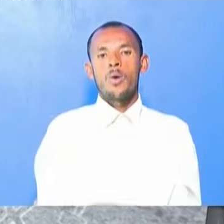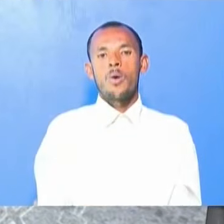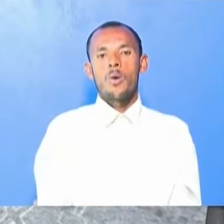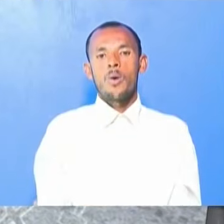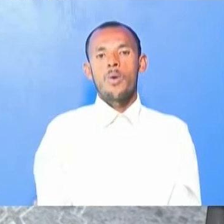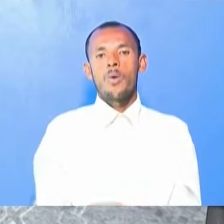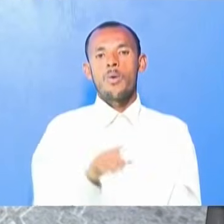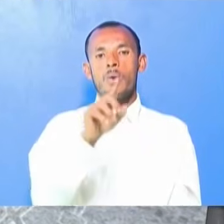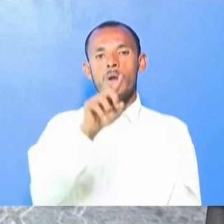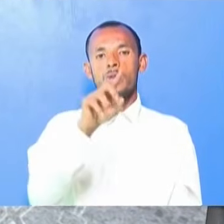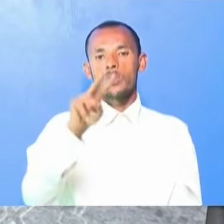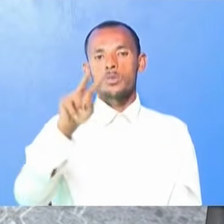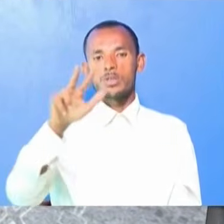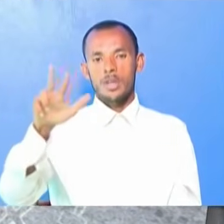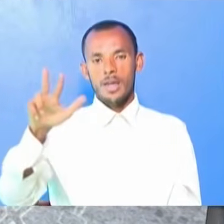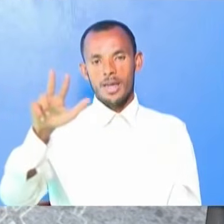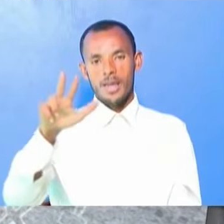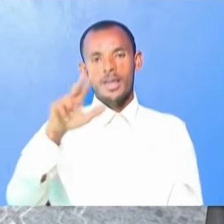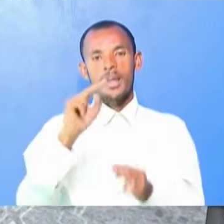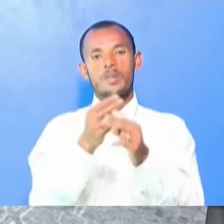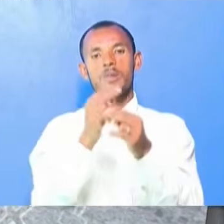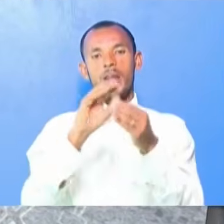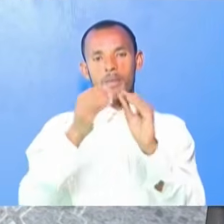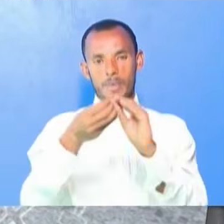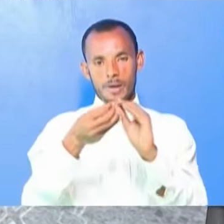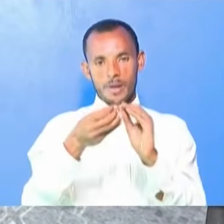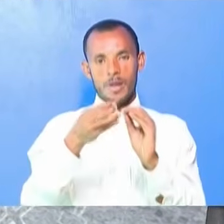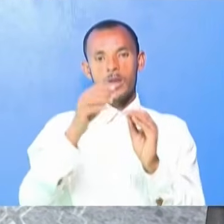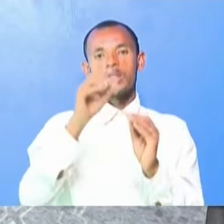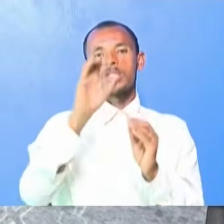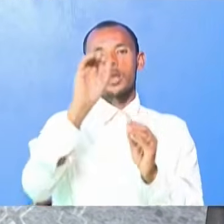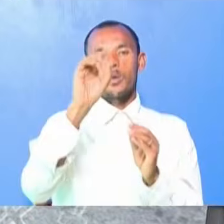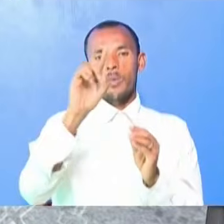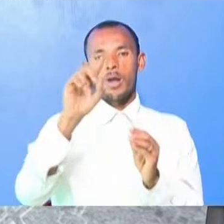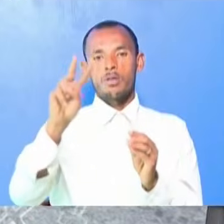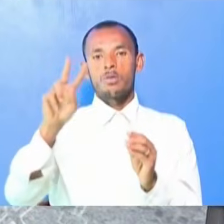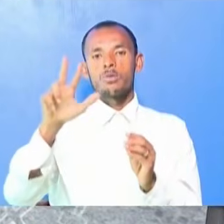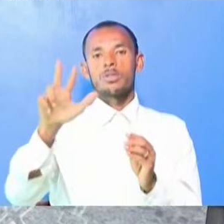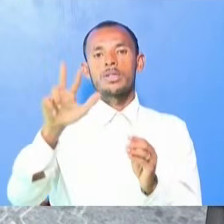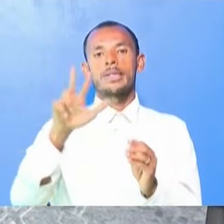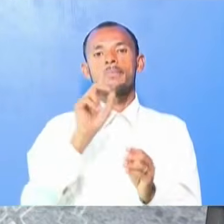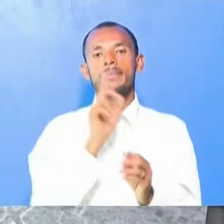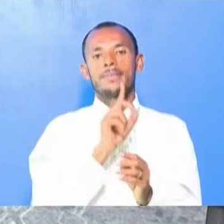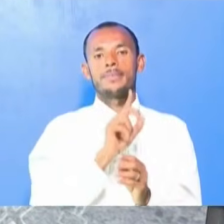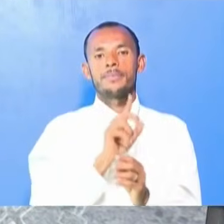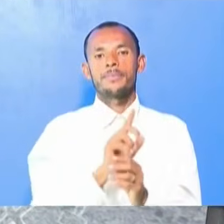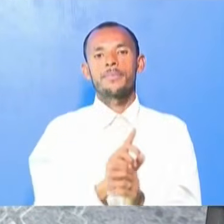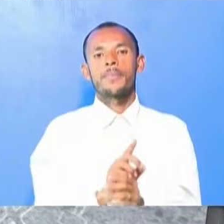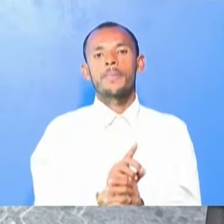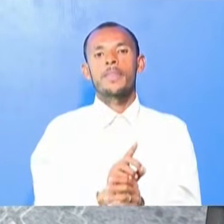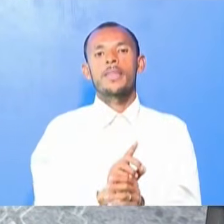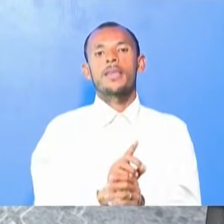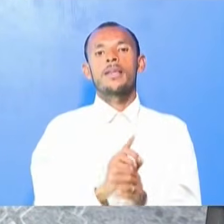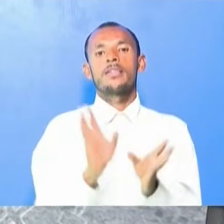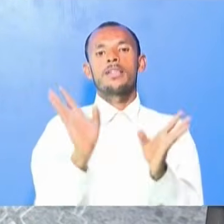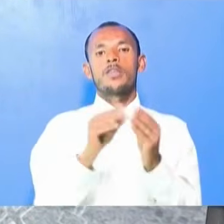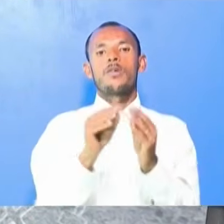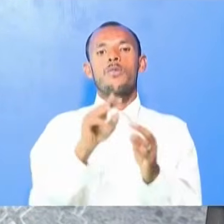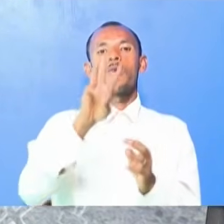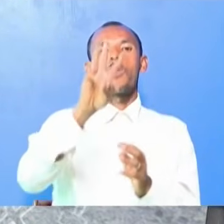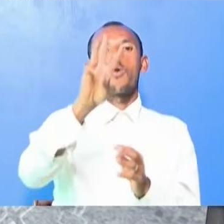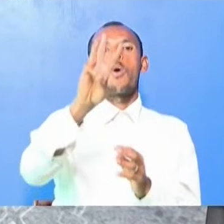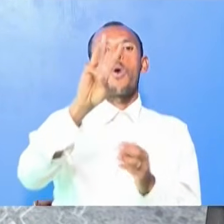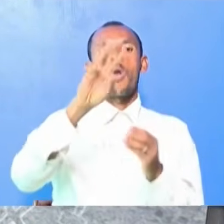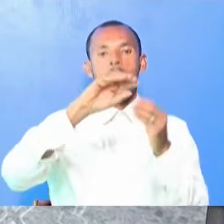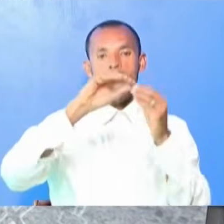On 1 to 3, if you add 0, you get what? We get set of whole numbers. Therefore,